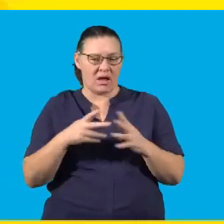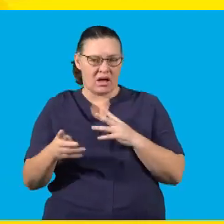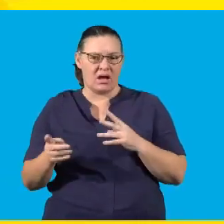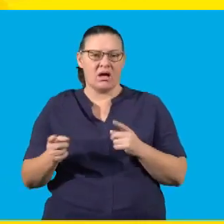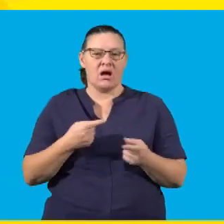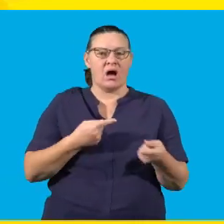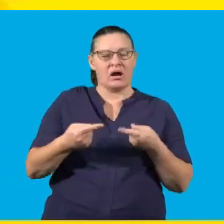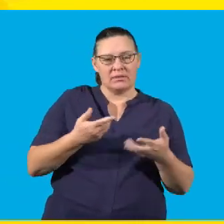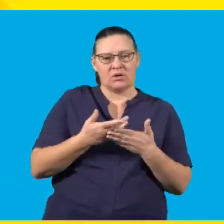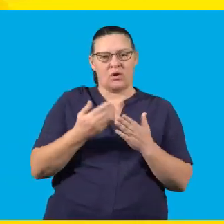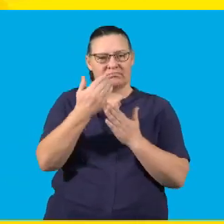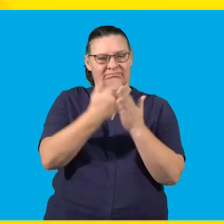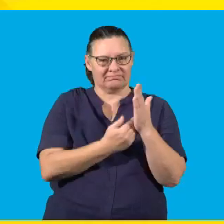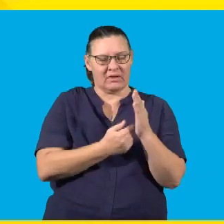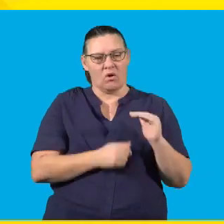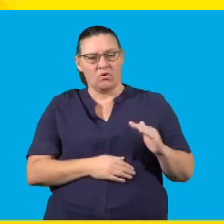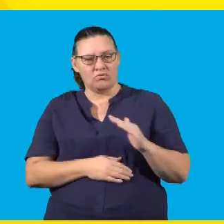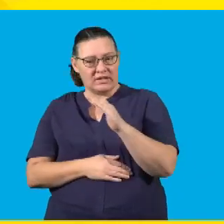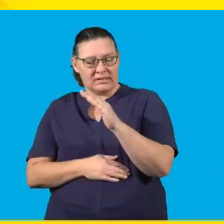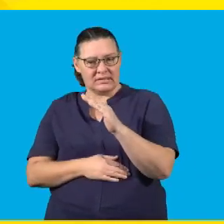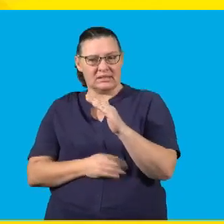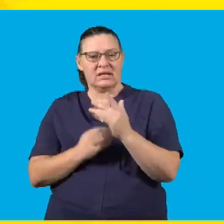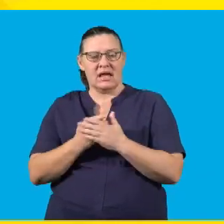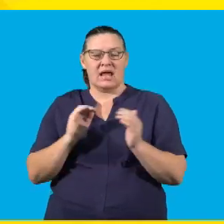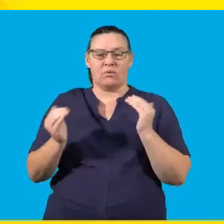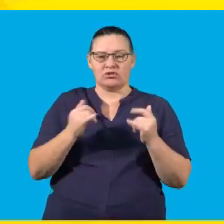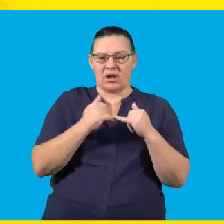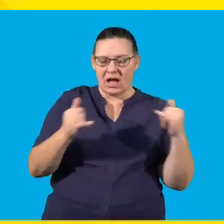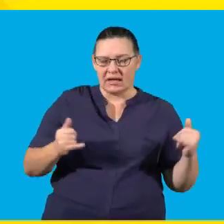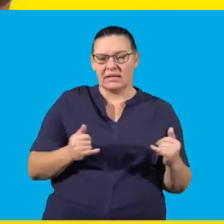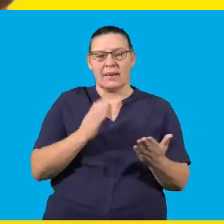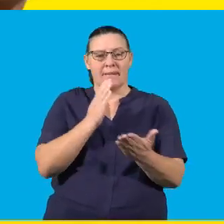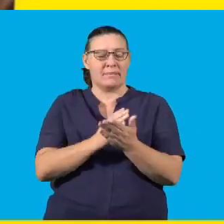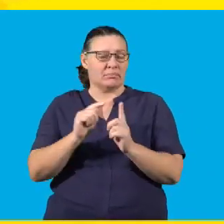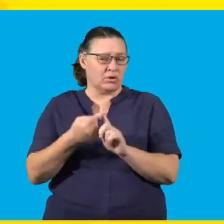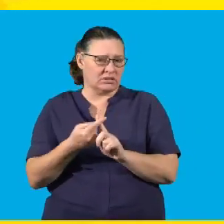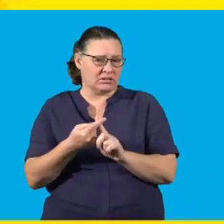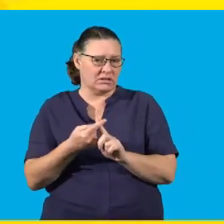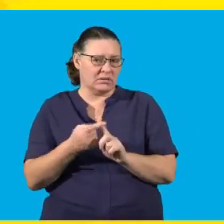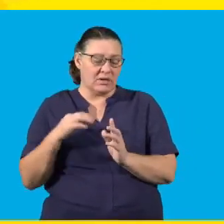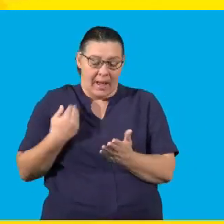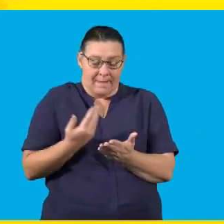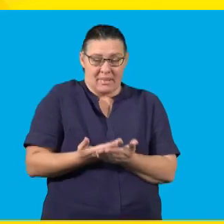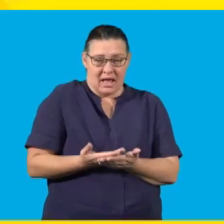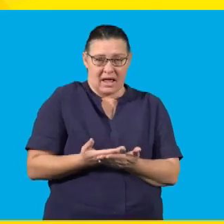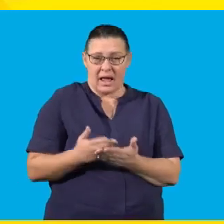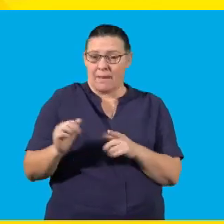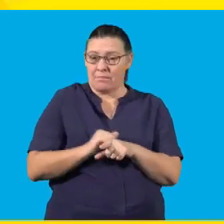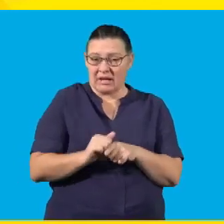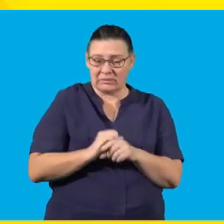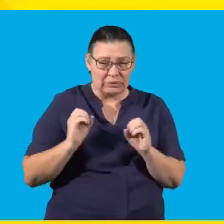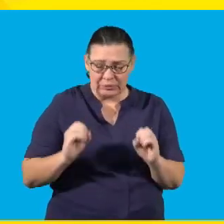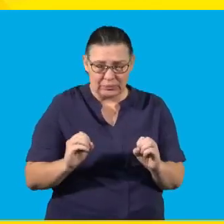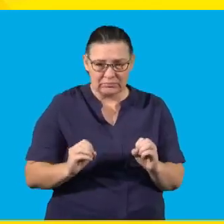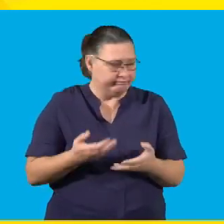formulae are given to you on a formula sheet for your gradient and your equation of a line and your midpoint, but if you haven't been applying them by